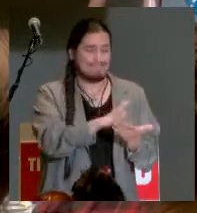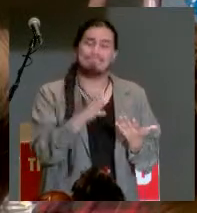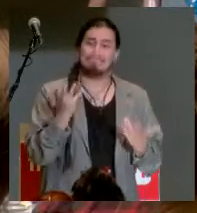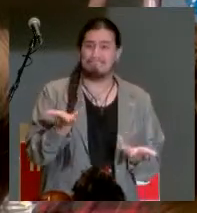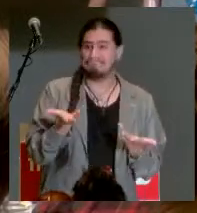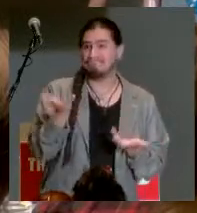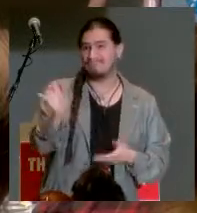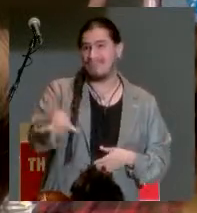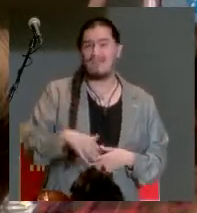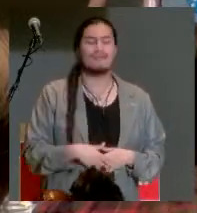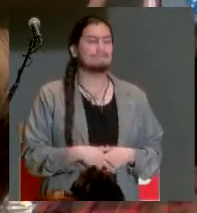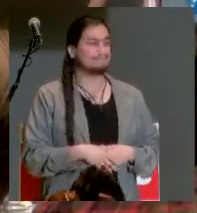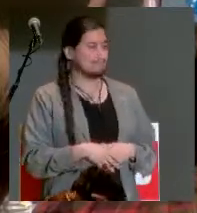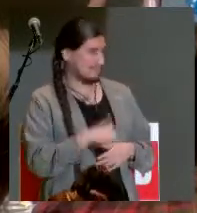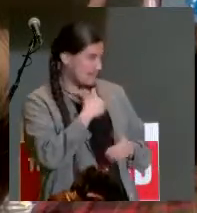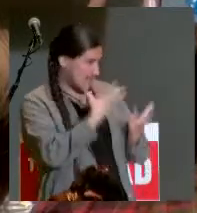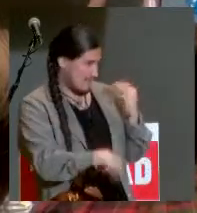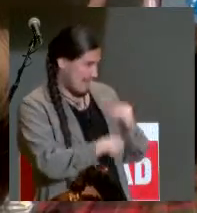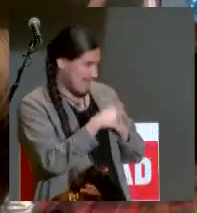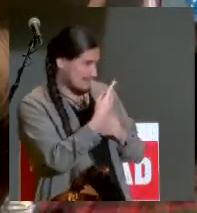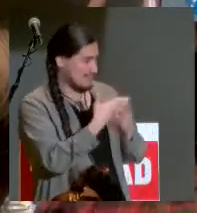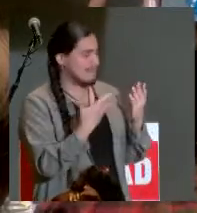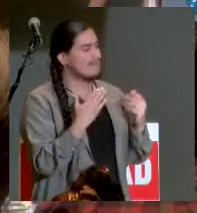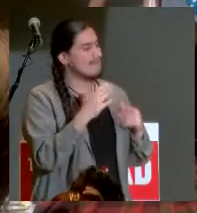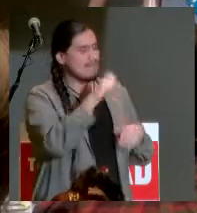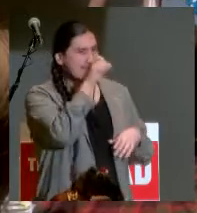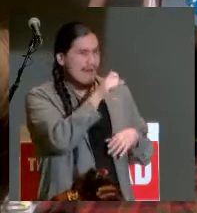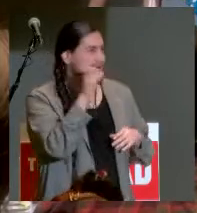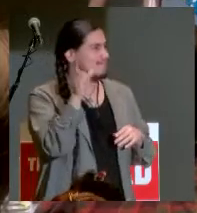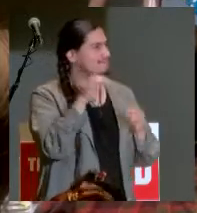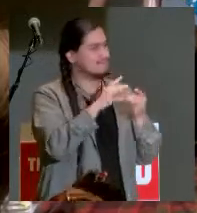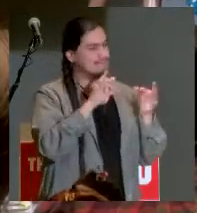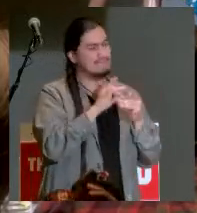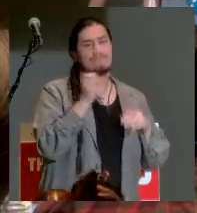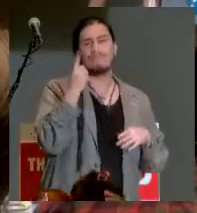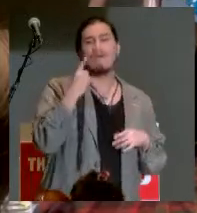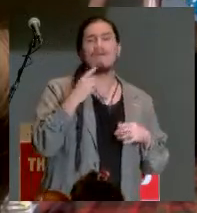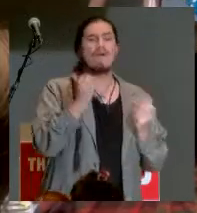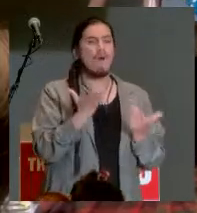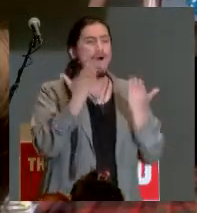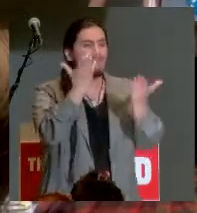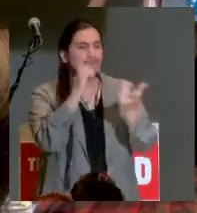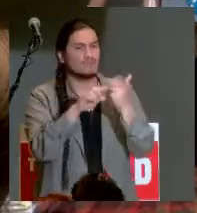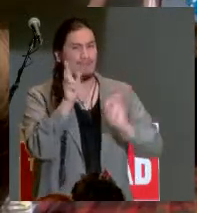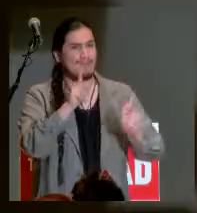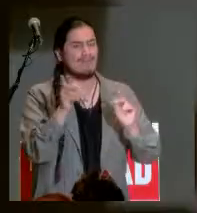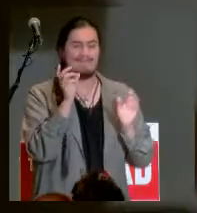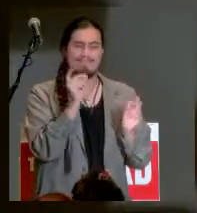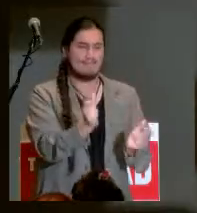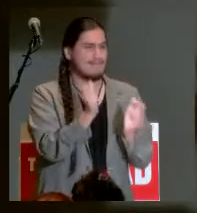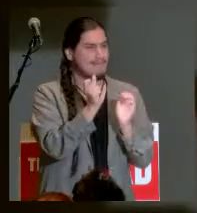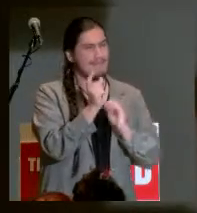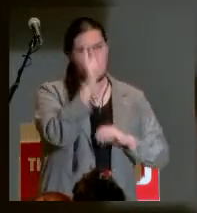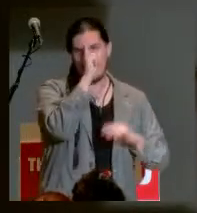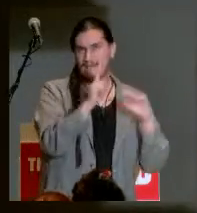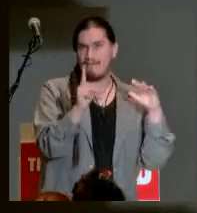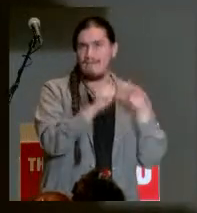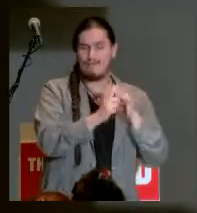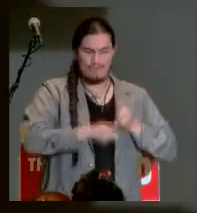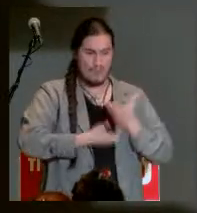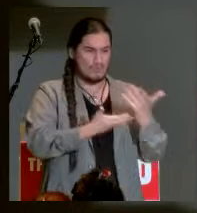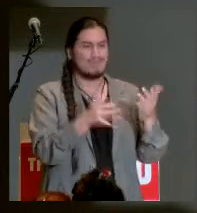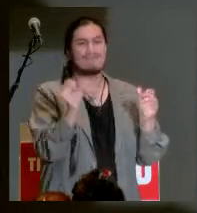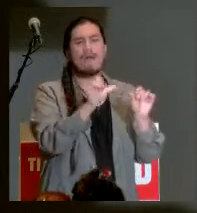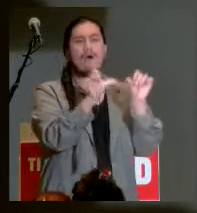music. I want to add something. I love what they said is this offering to the people, and immediately I thought about poetry as the altar,